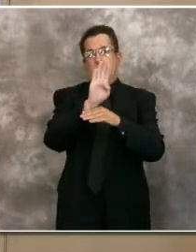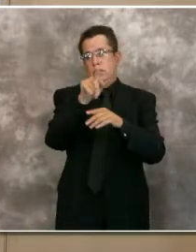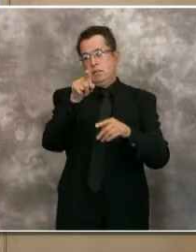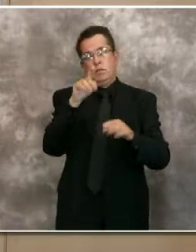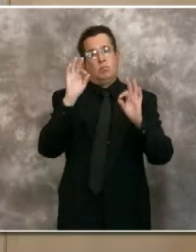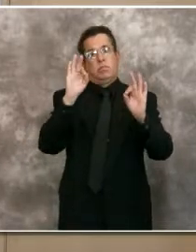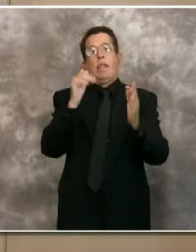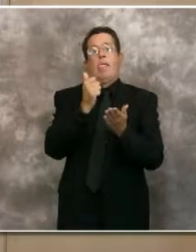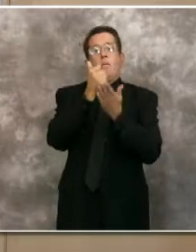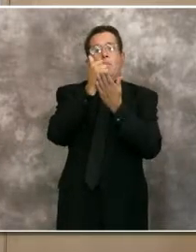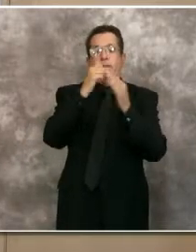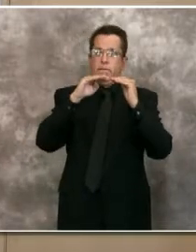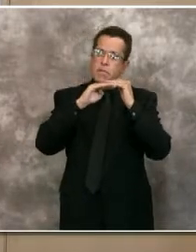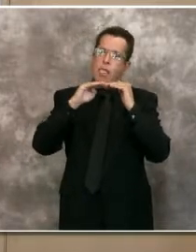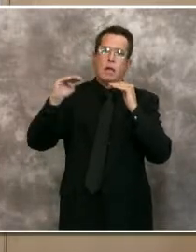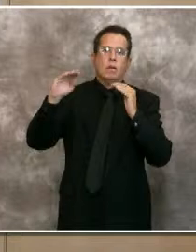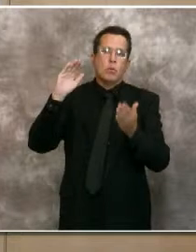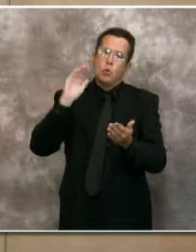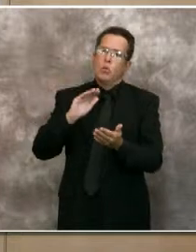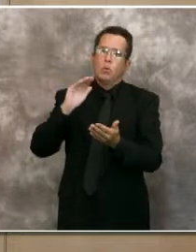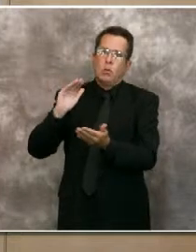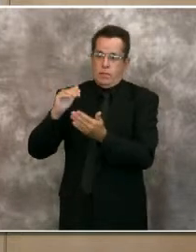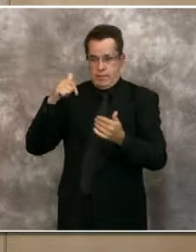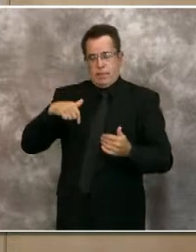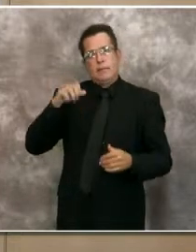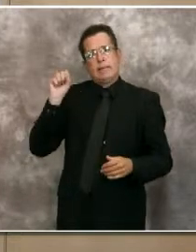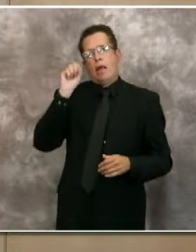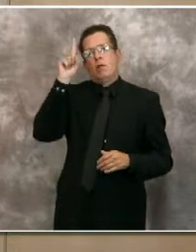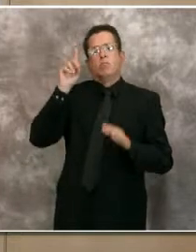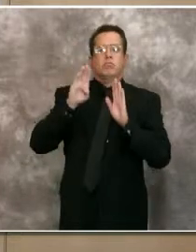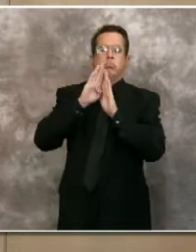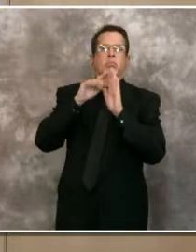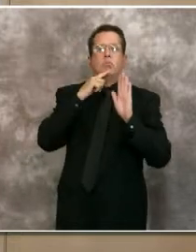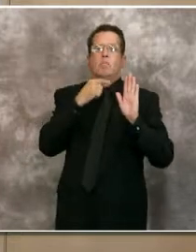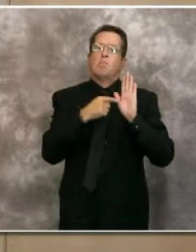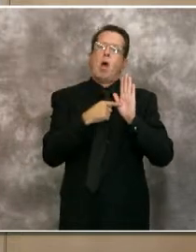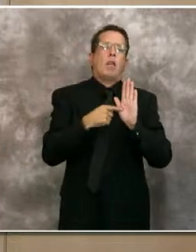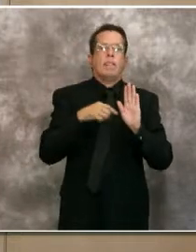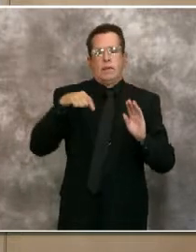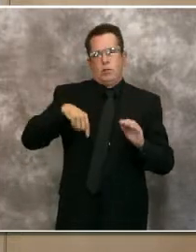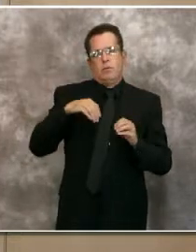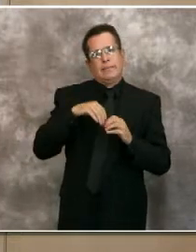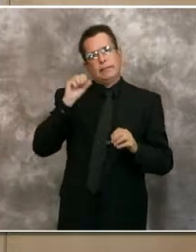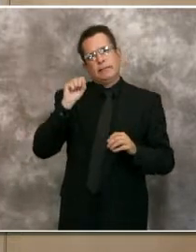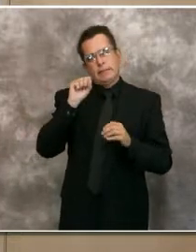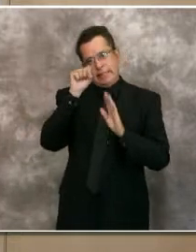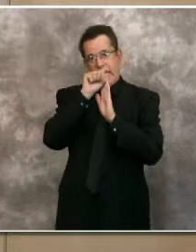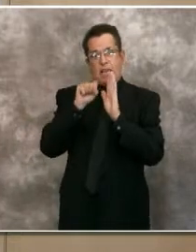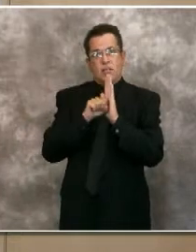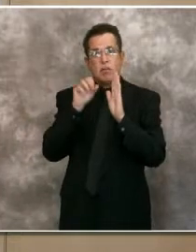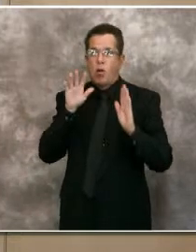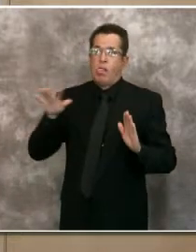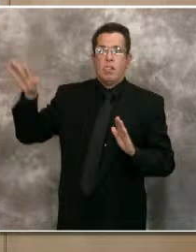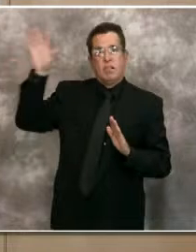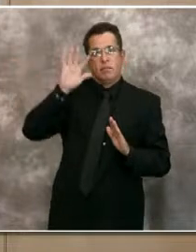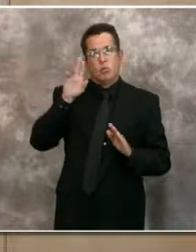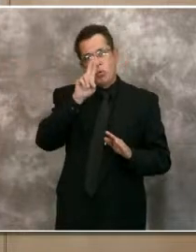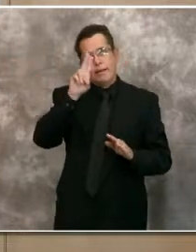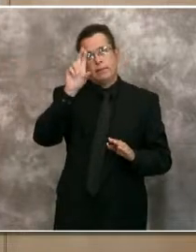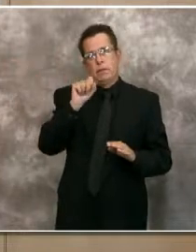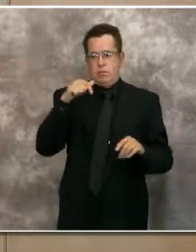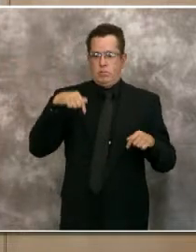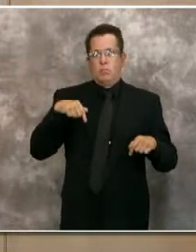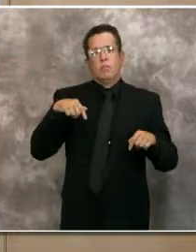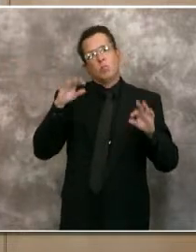the curve, and San Diego continues to be a model both throughout the state and nationwide. However, it